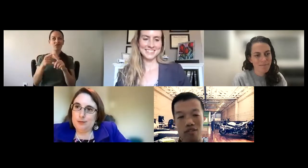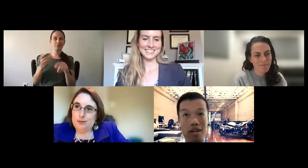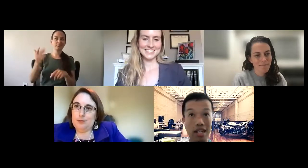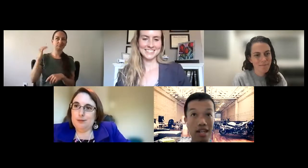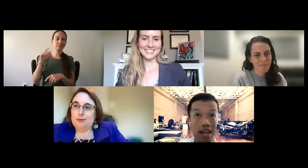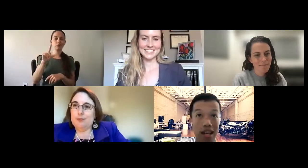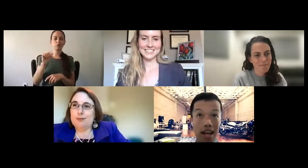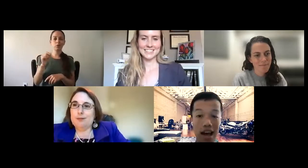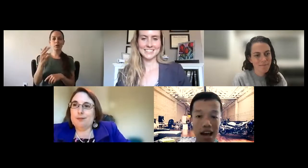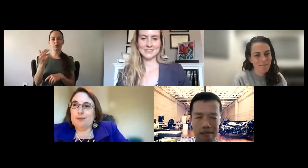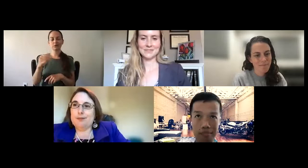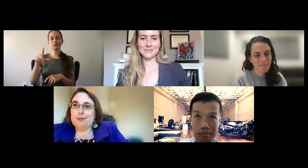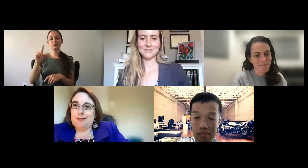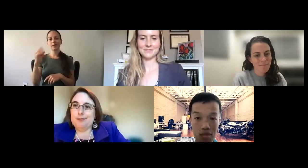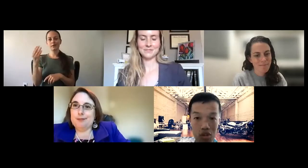2013 and 2014.